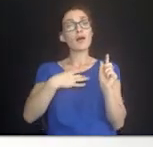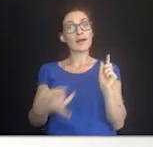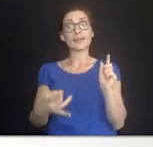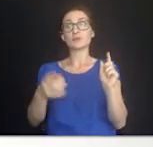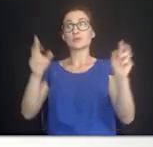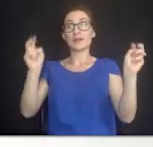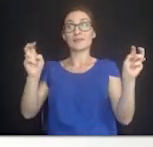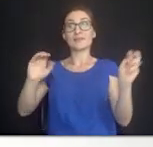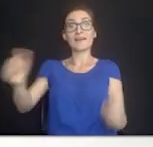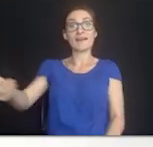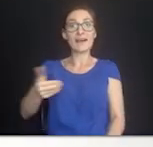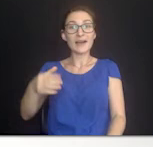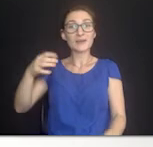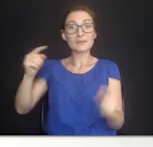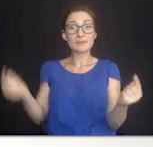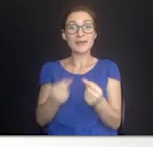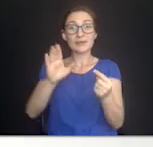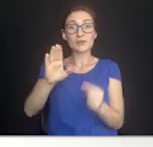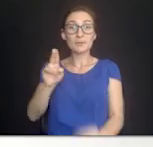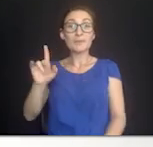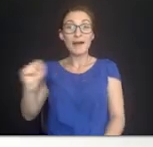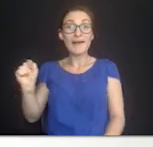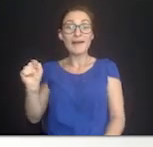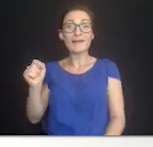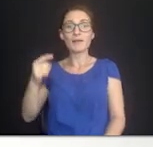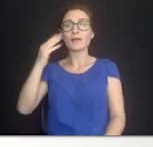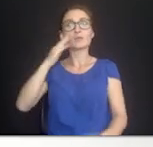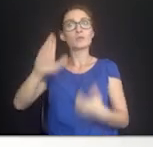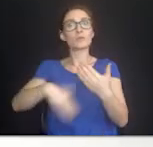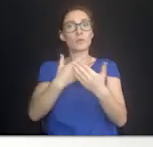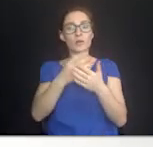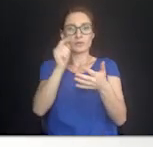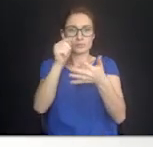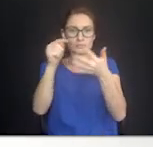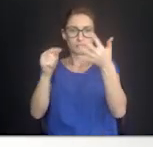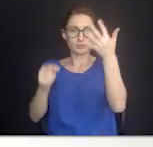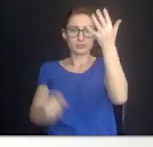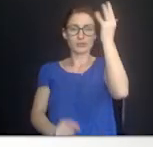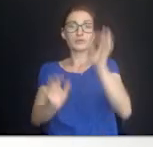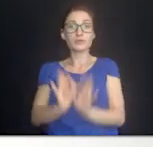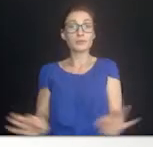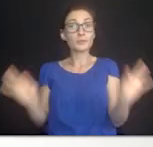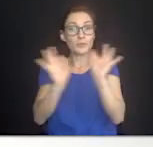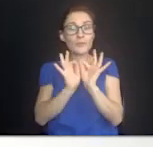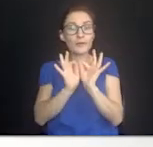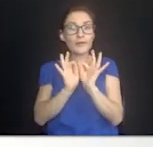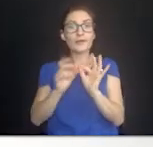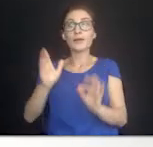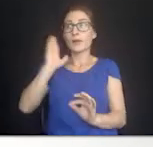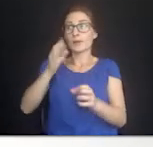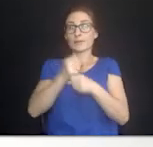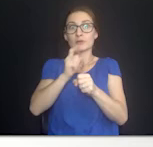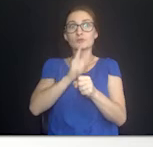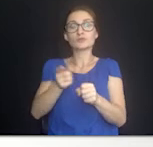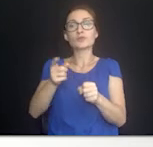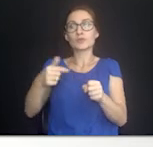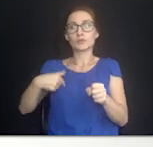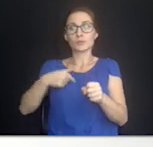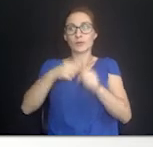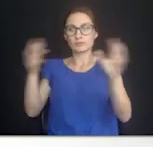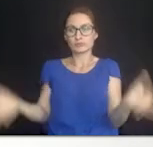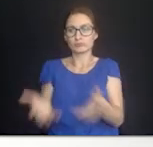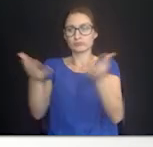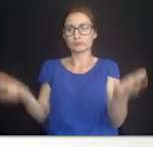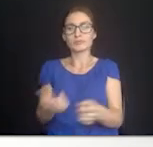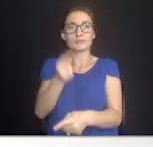because I know all the little pieces that are important, and I'm going to make sure that we're prodding things in the right direction. And for you